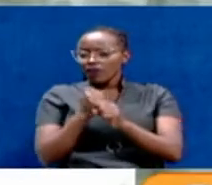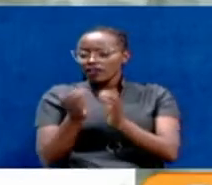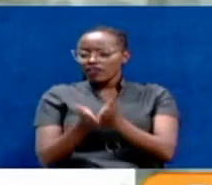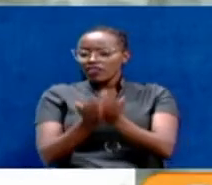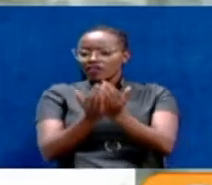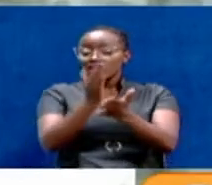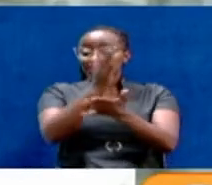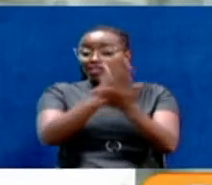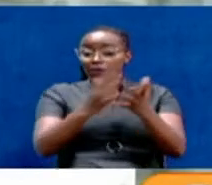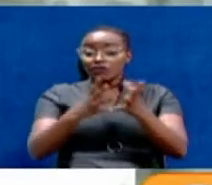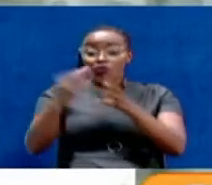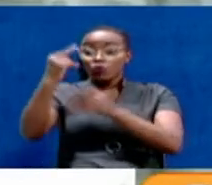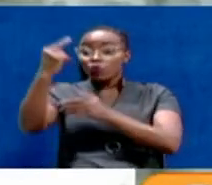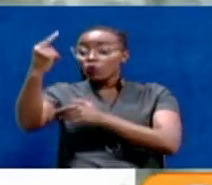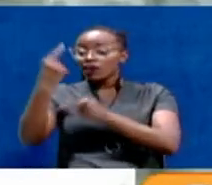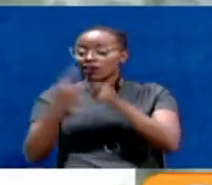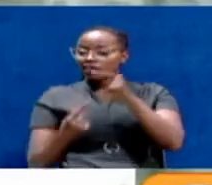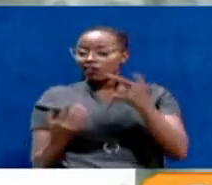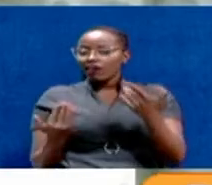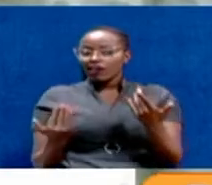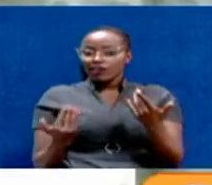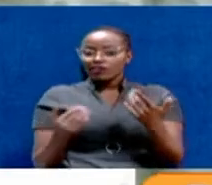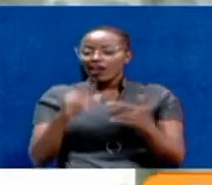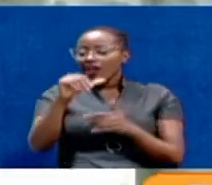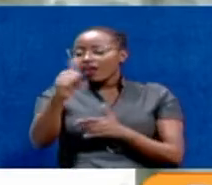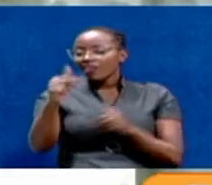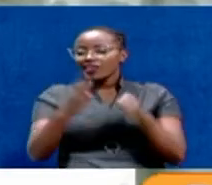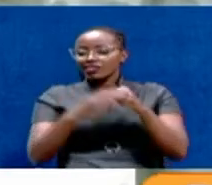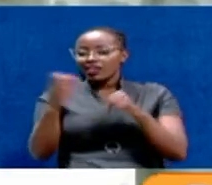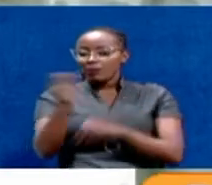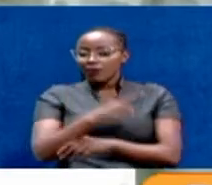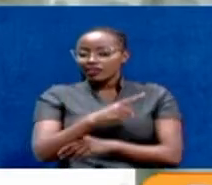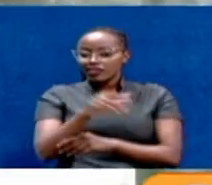Some have been away for 1 year, wow. 9 months.